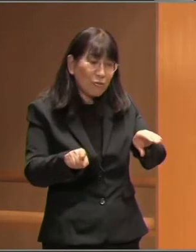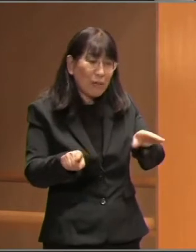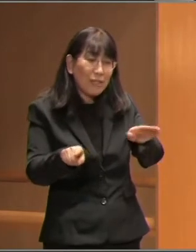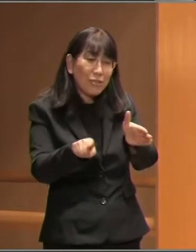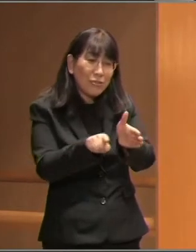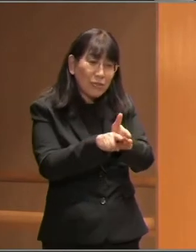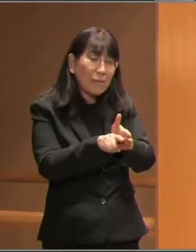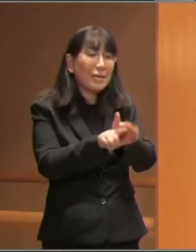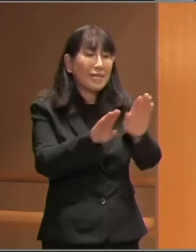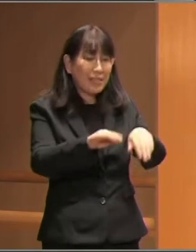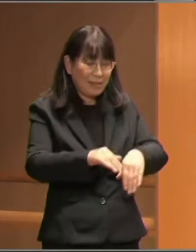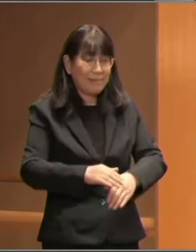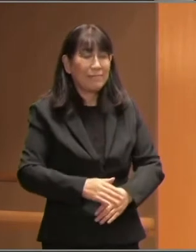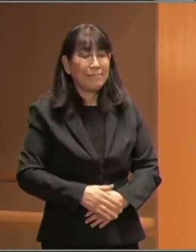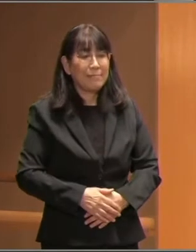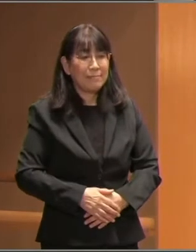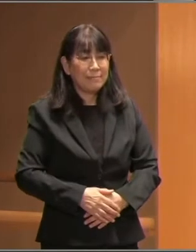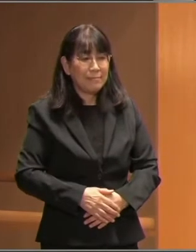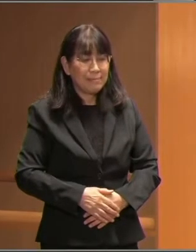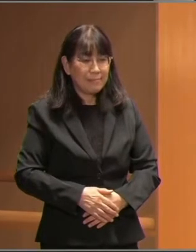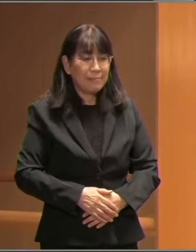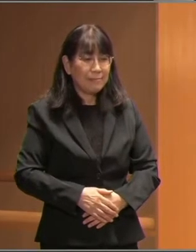final prototype car.